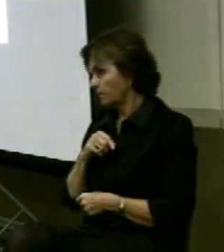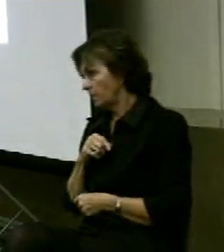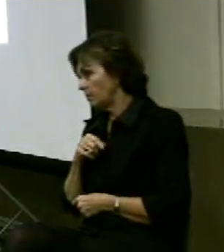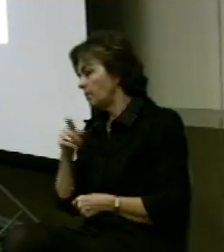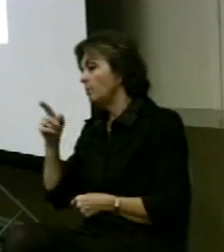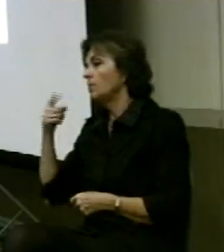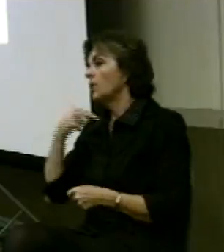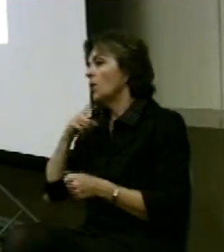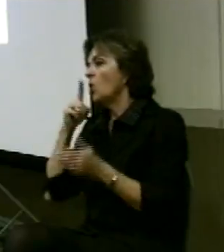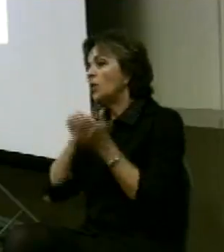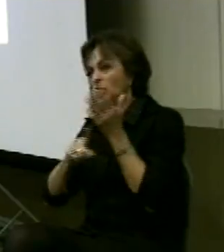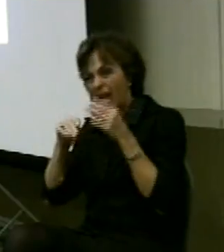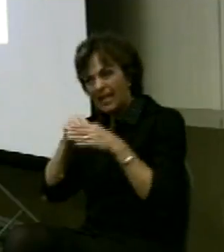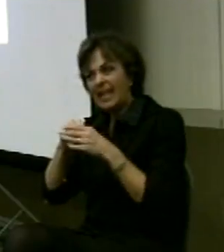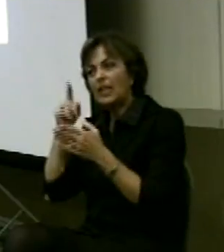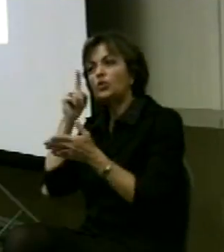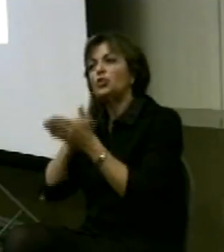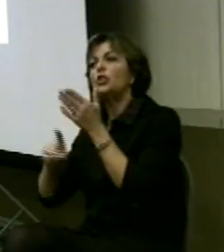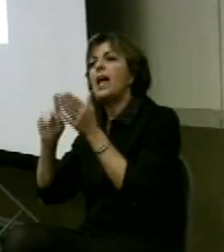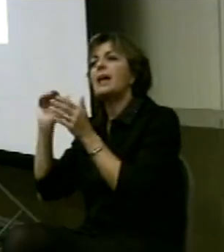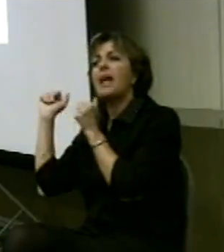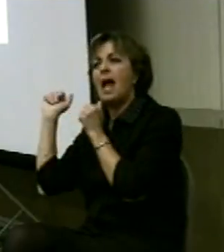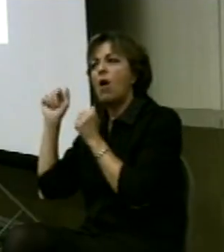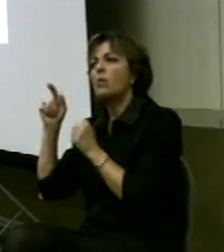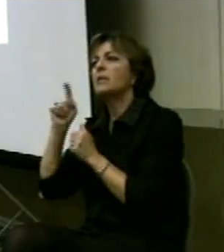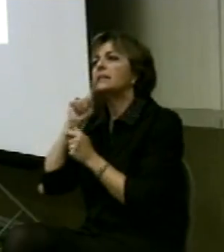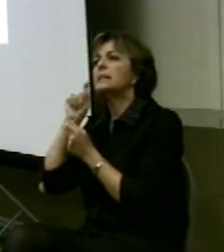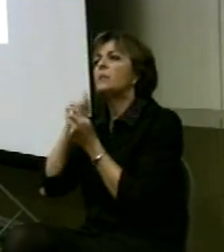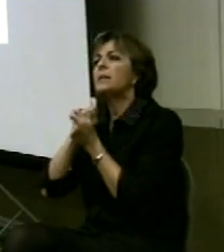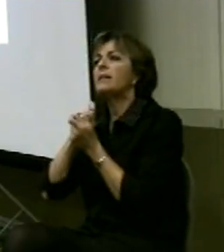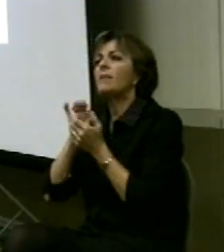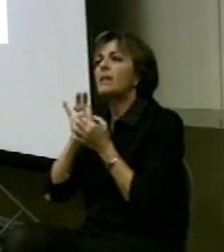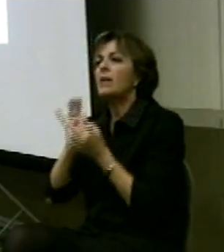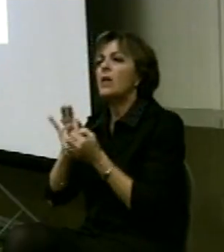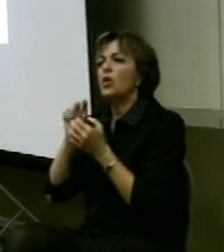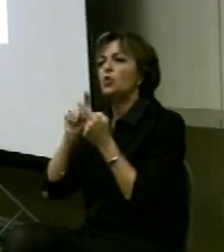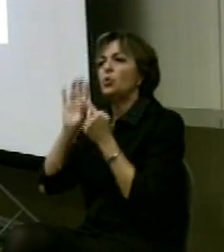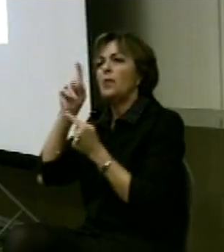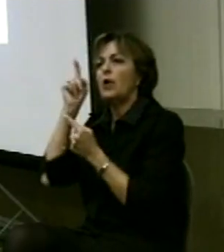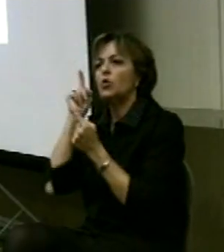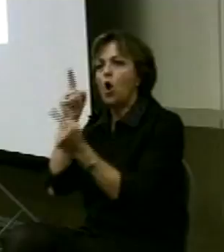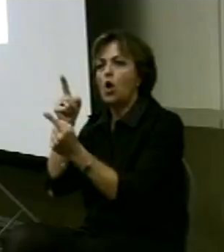We do check in, check out. It's like very specific as to what the target is. Like